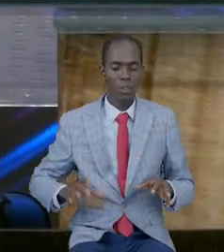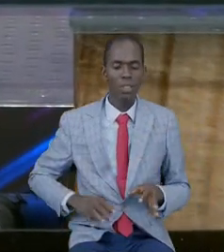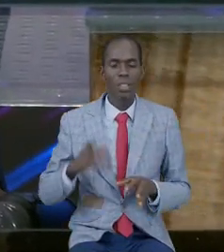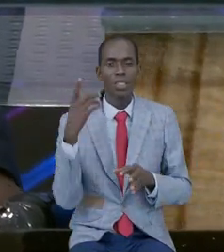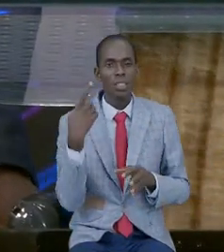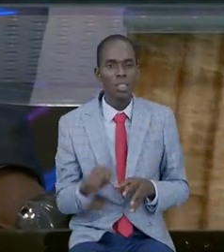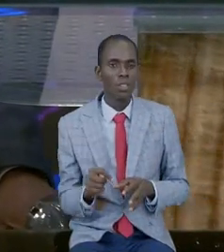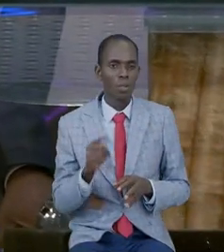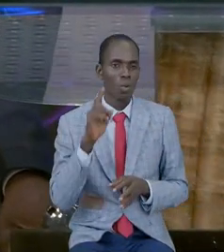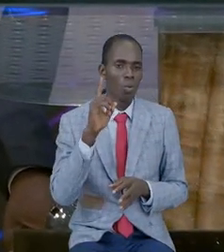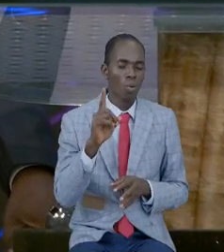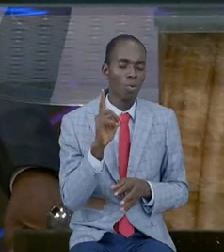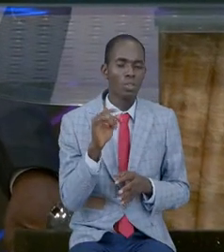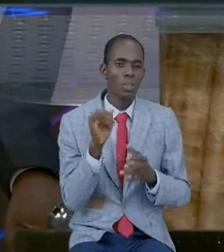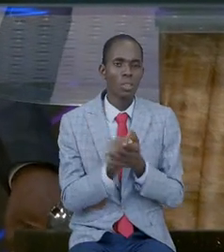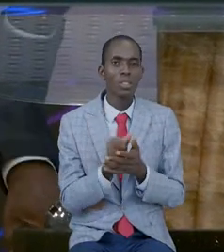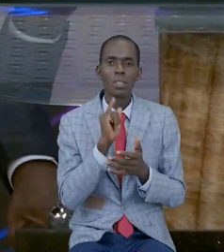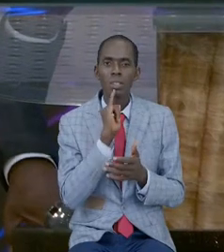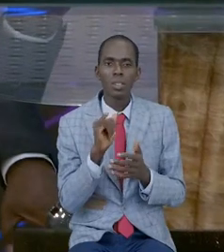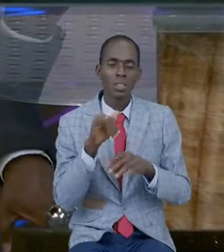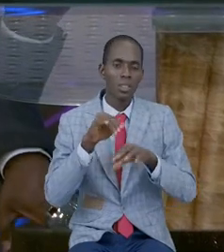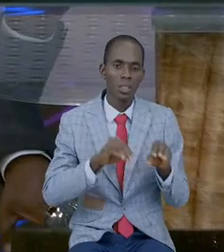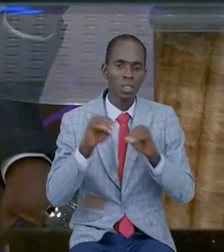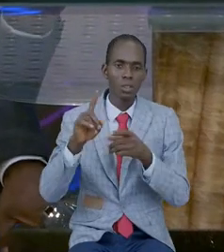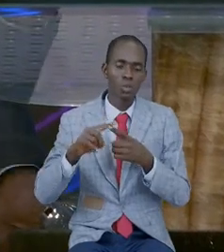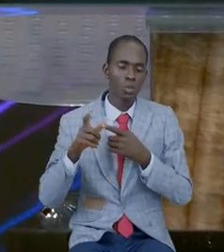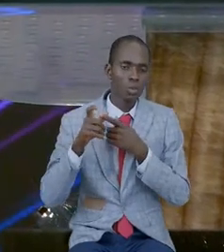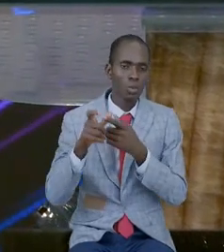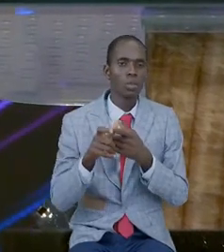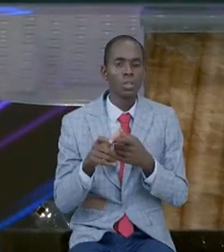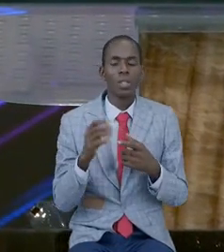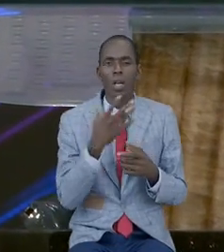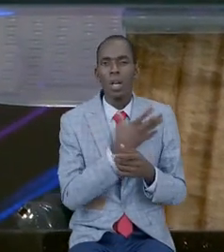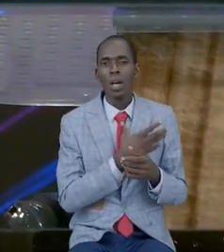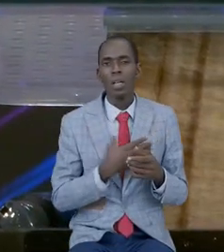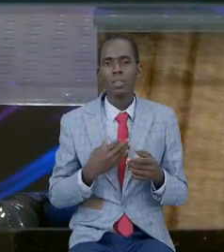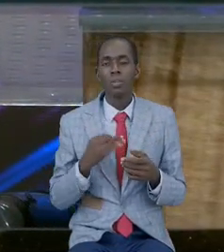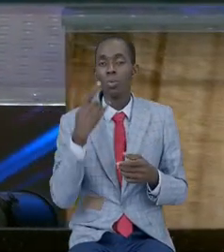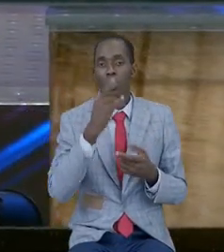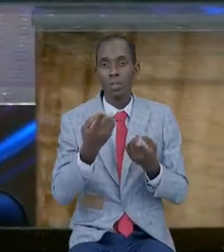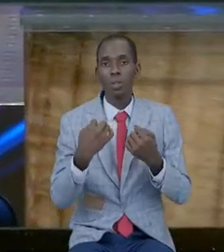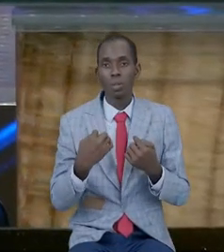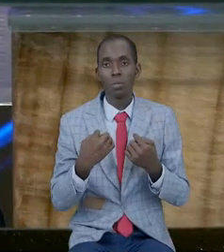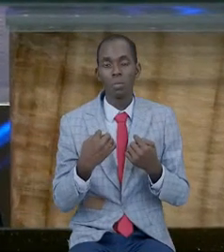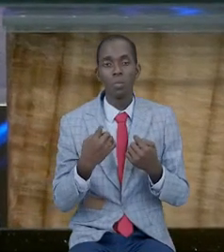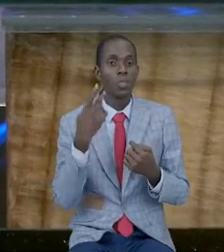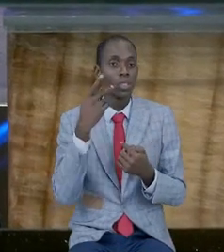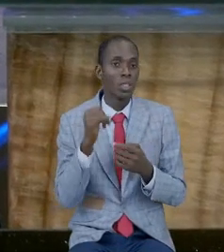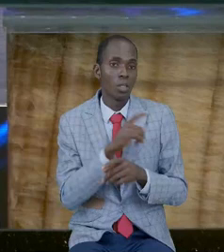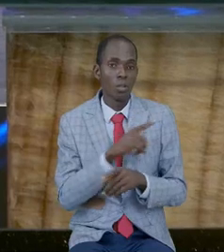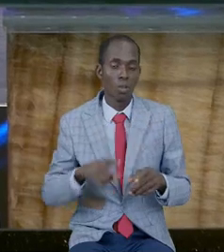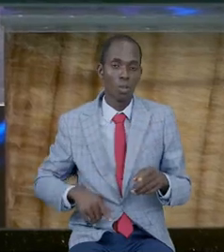forerunner of her faith if the false approach be holy the lamb is also